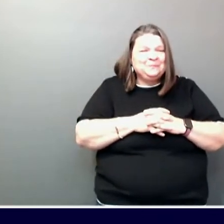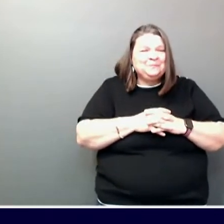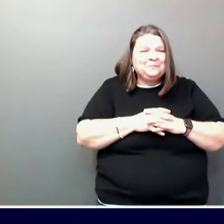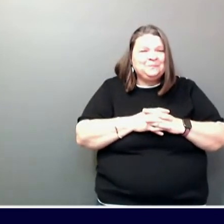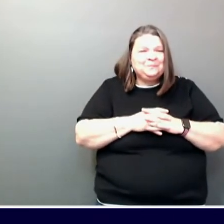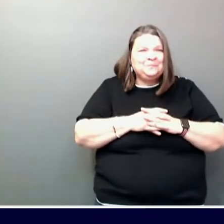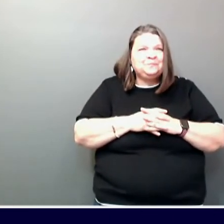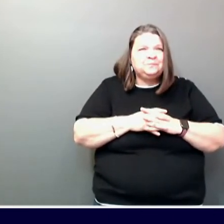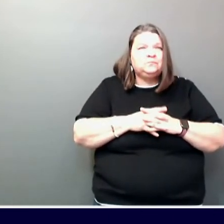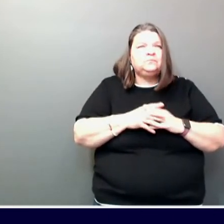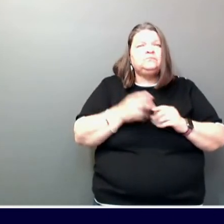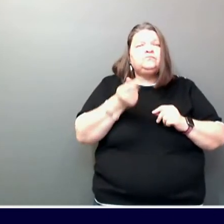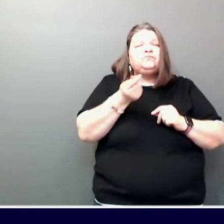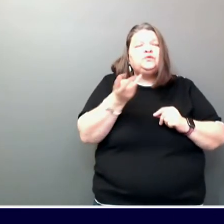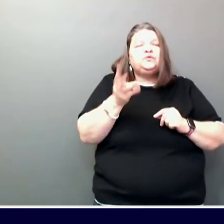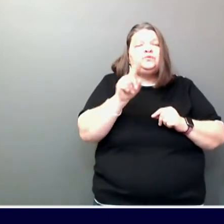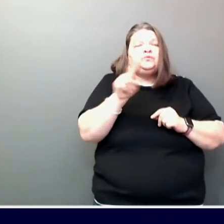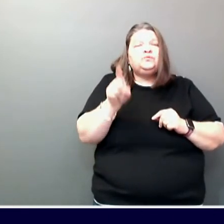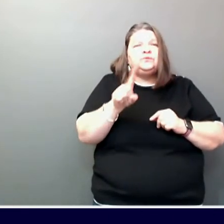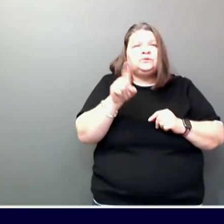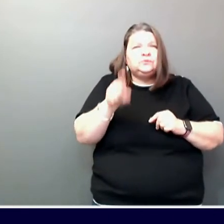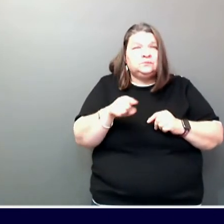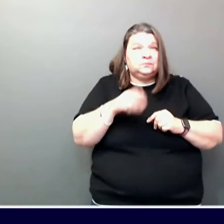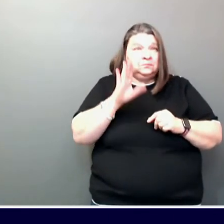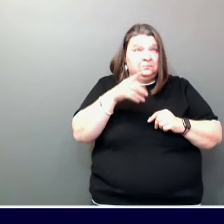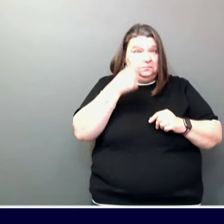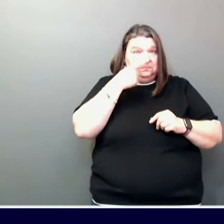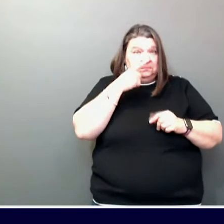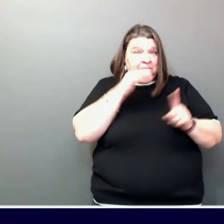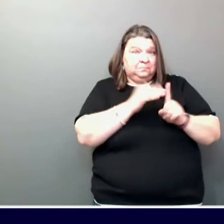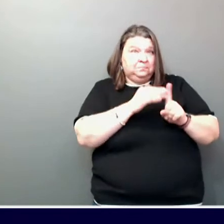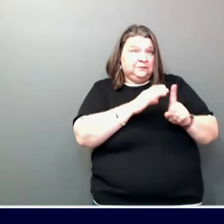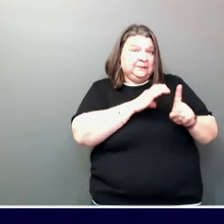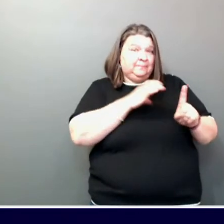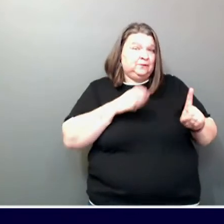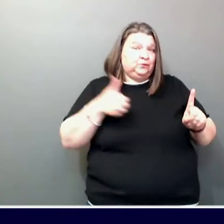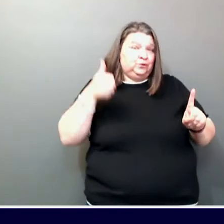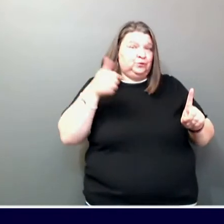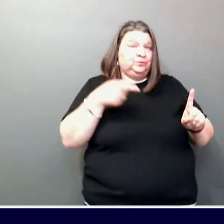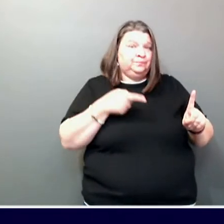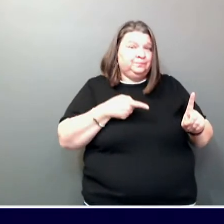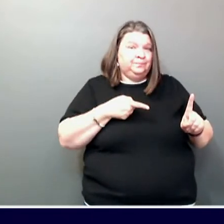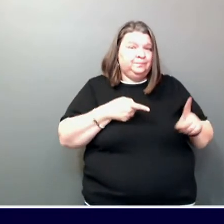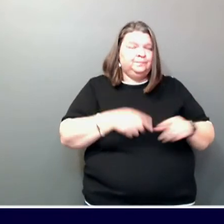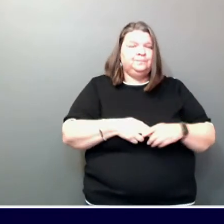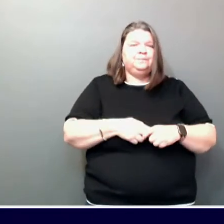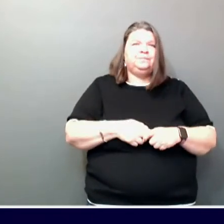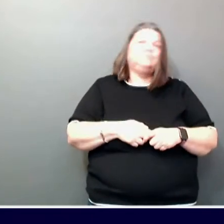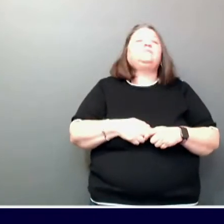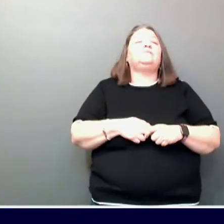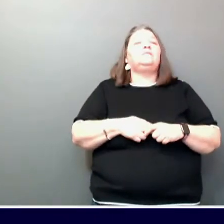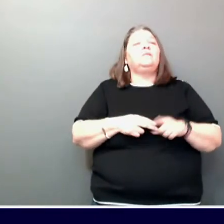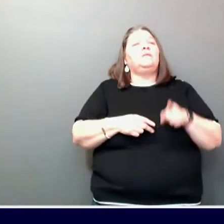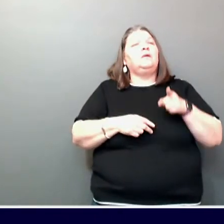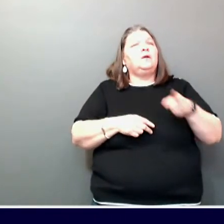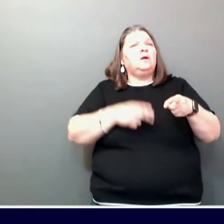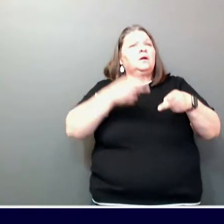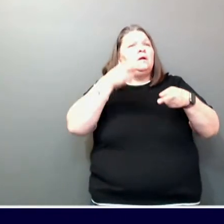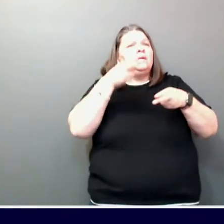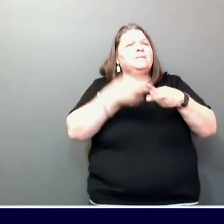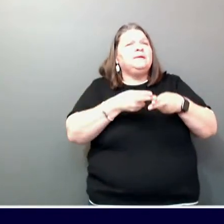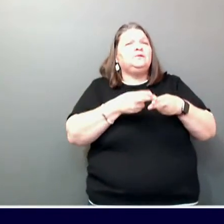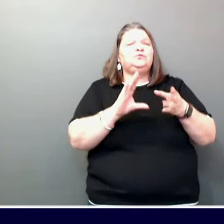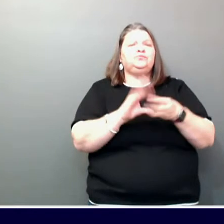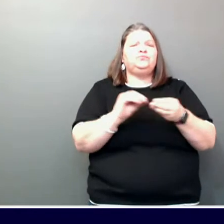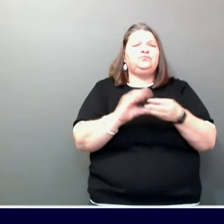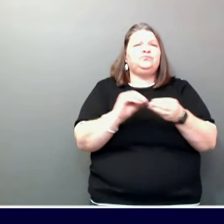if you don't mind, is for Commissioner Lambrou, because you talked about the expansion of the Rockefeller pilot and the tests. So I noticed that you said